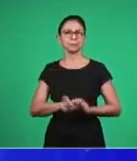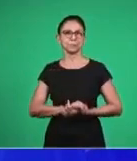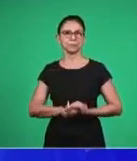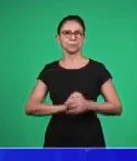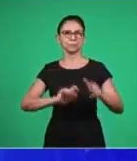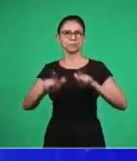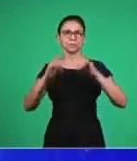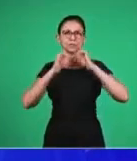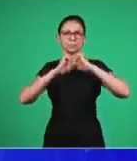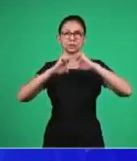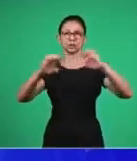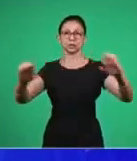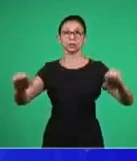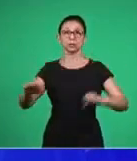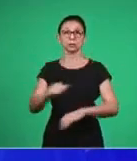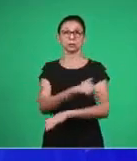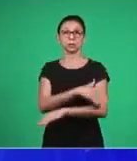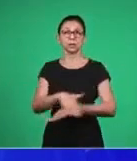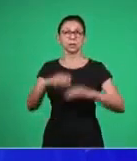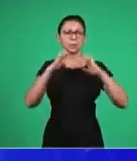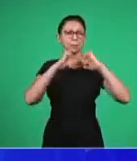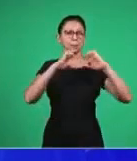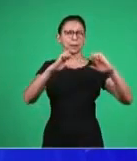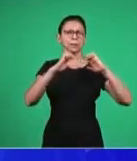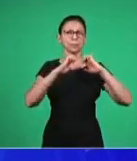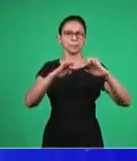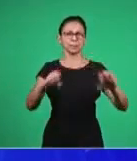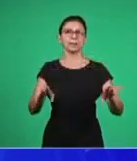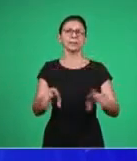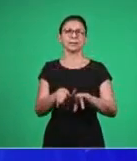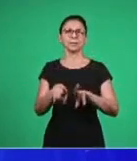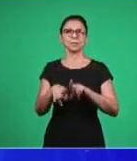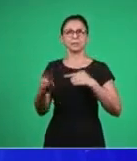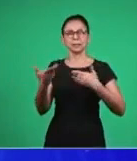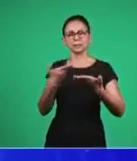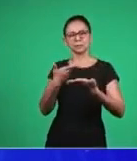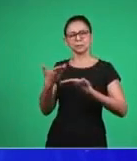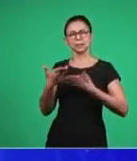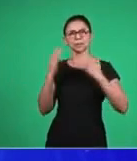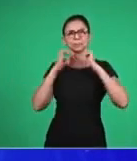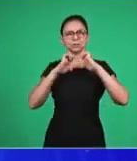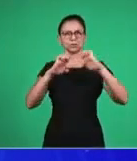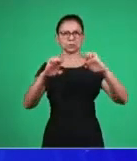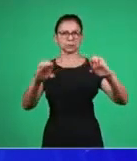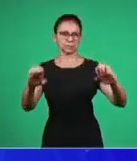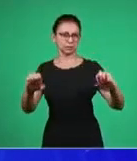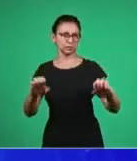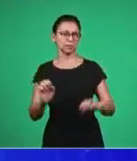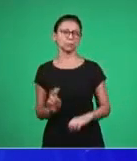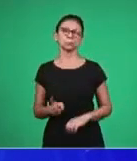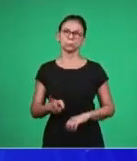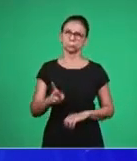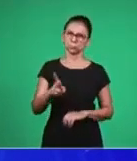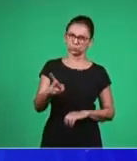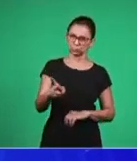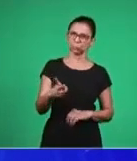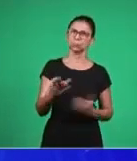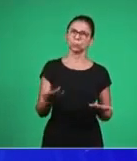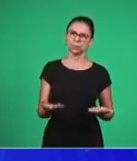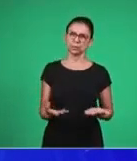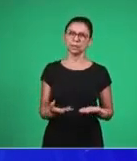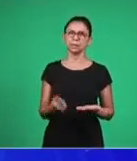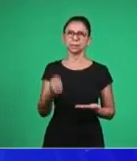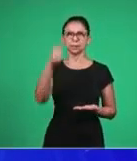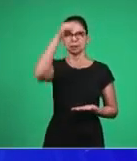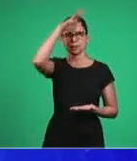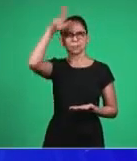And then Bahia, in Paraíba, there was another evangelization through the streets. There was an